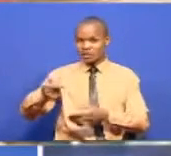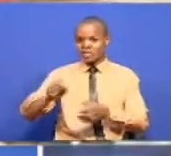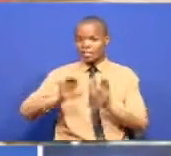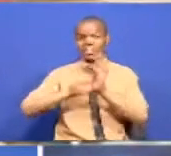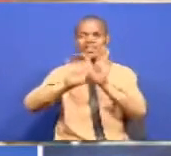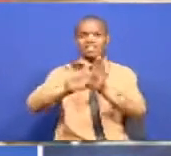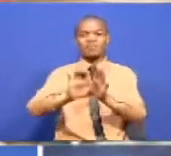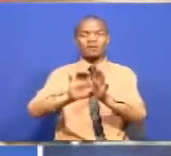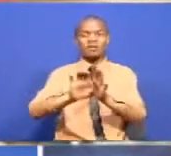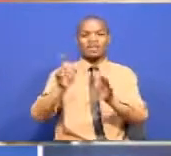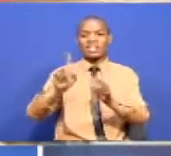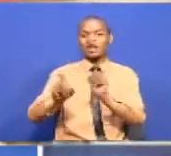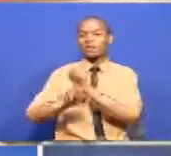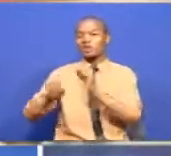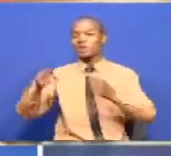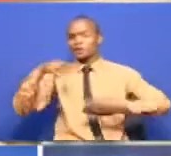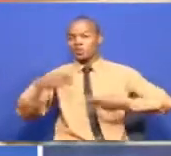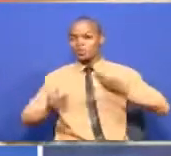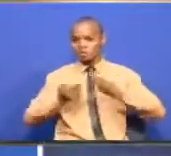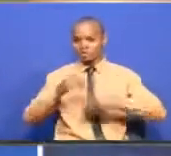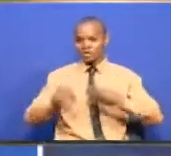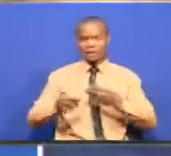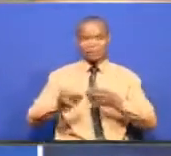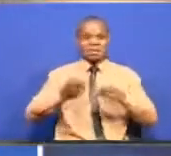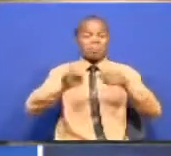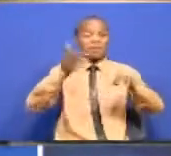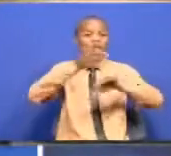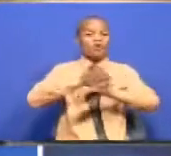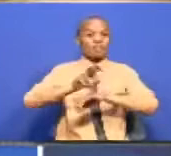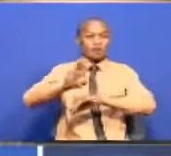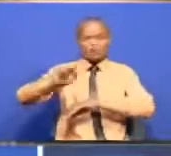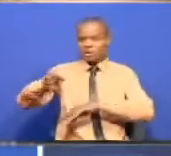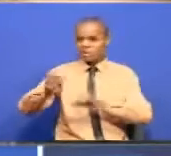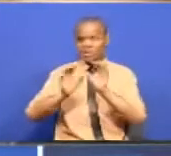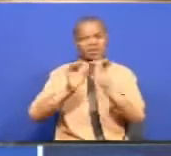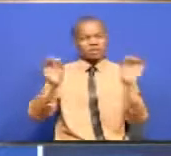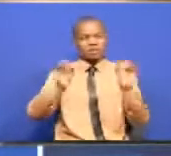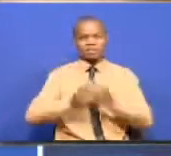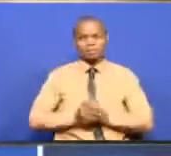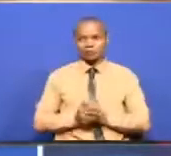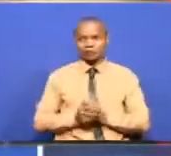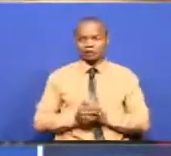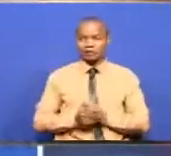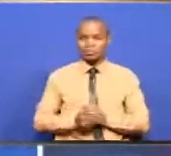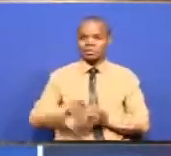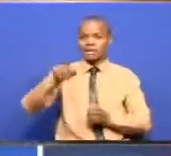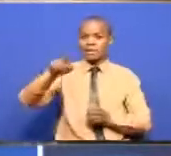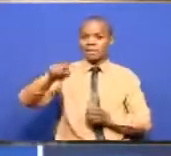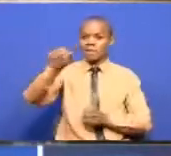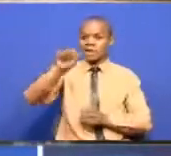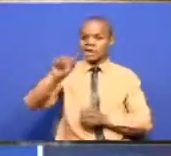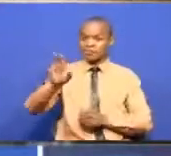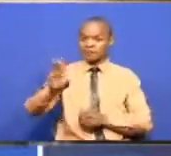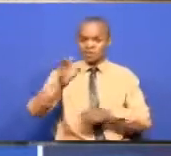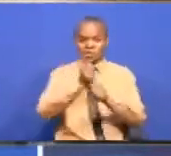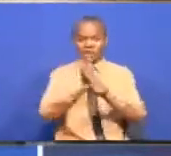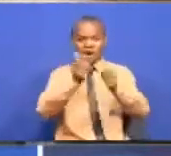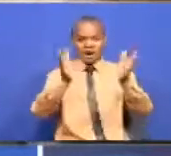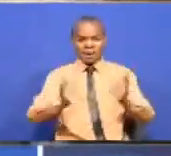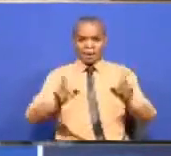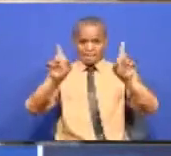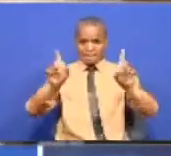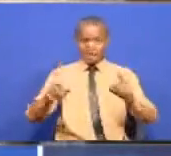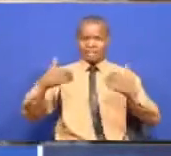2,000. Atuchache excess ID 2,000. Okay. The PSV operators are supposed to have thermometer